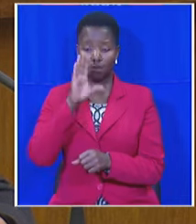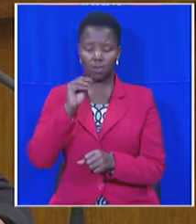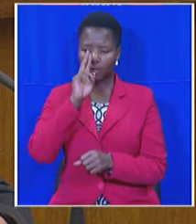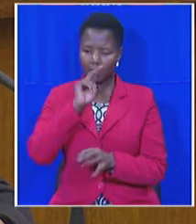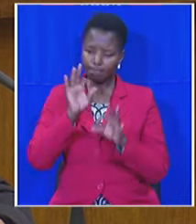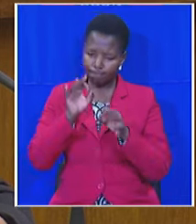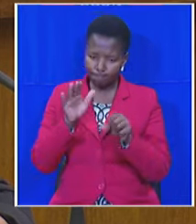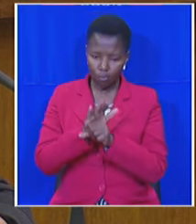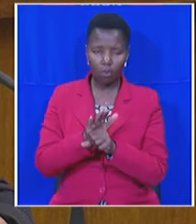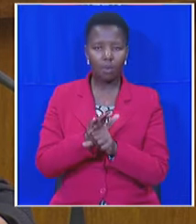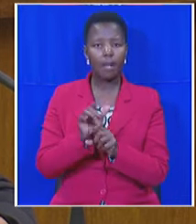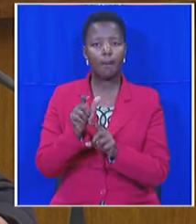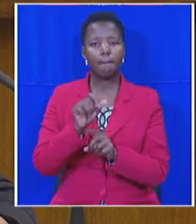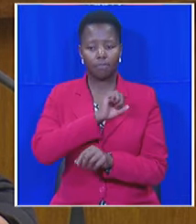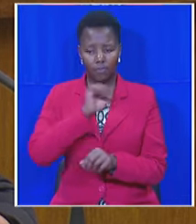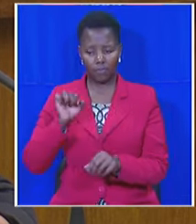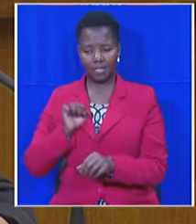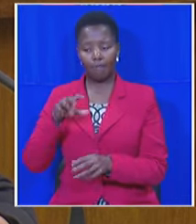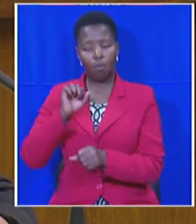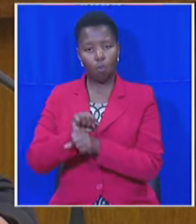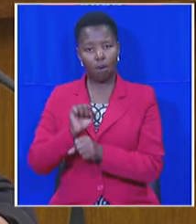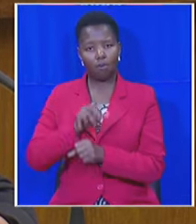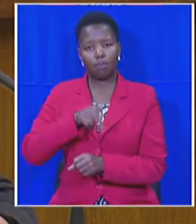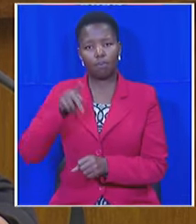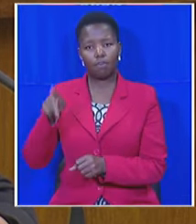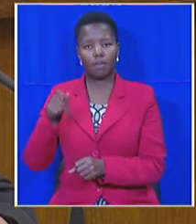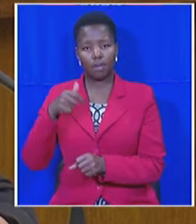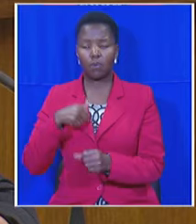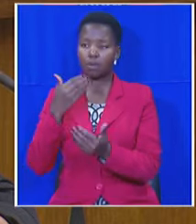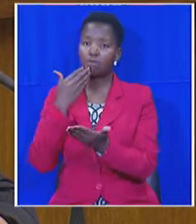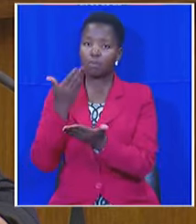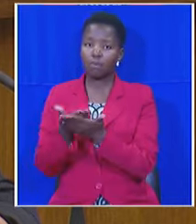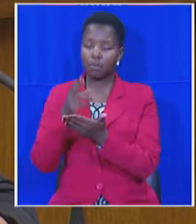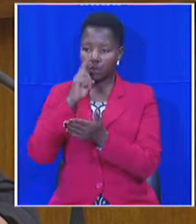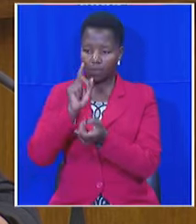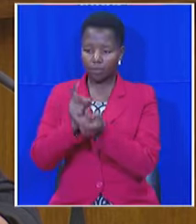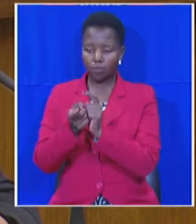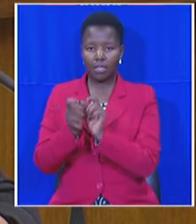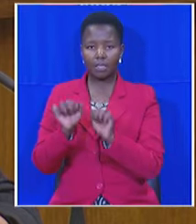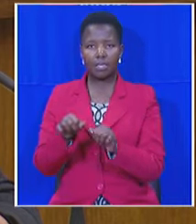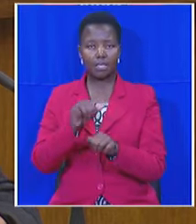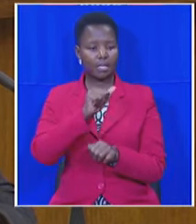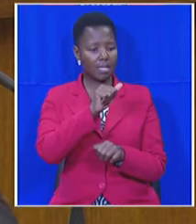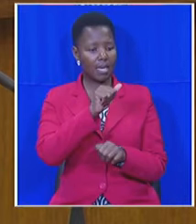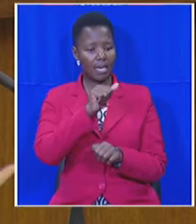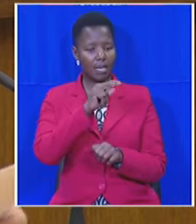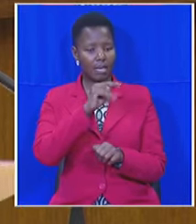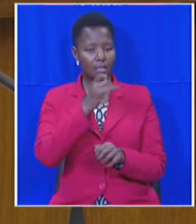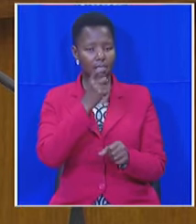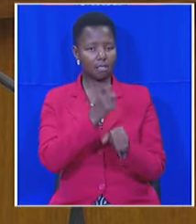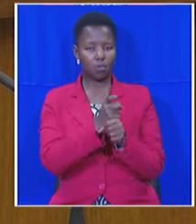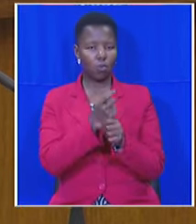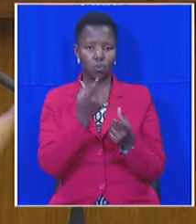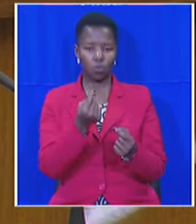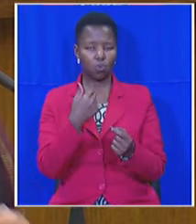resourced Officer of the Public Protector. The DA has proposed a way to make this possible. The ANC has refused to do so. We cannot support